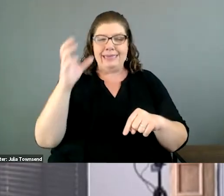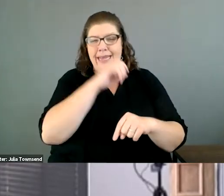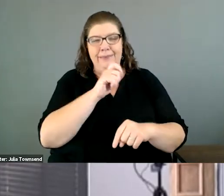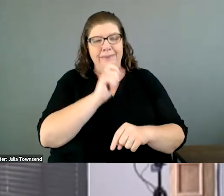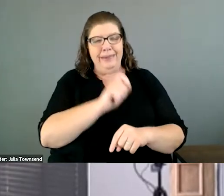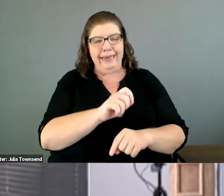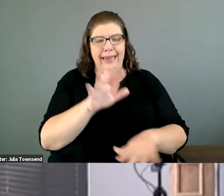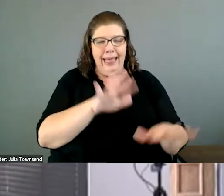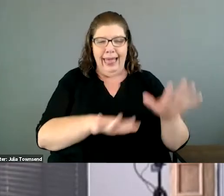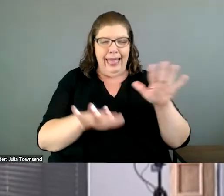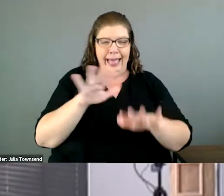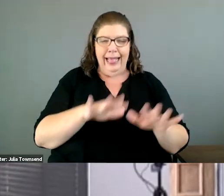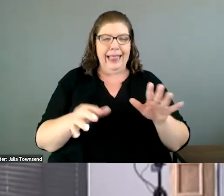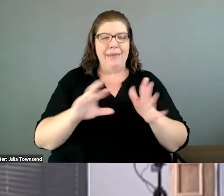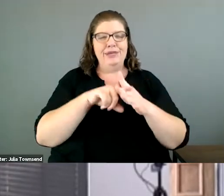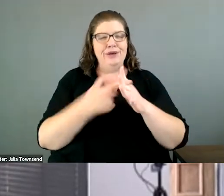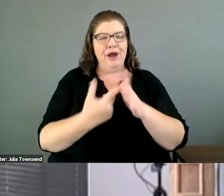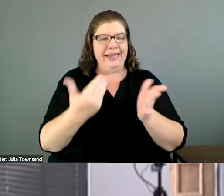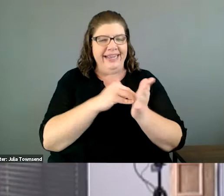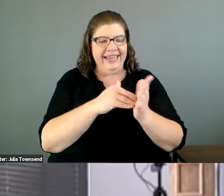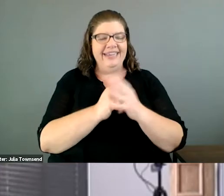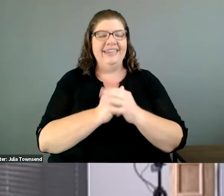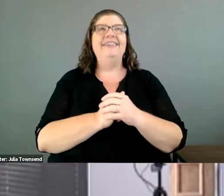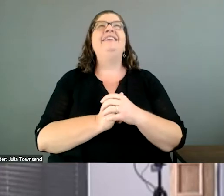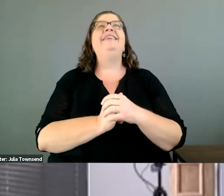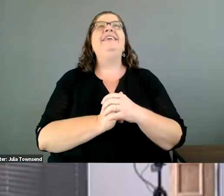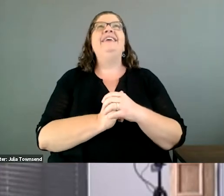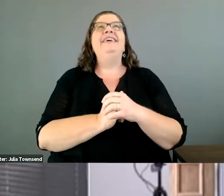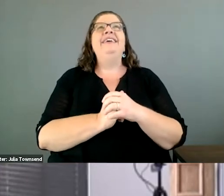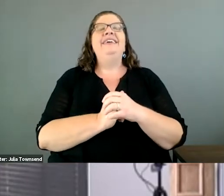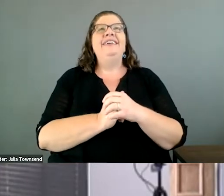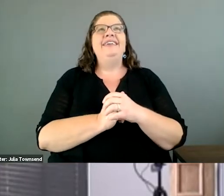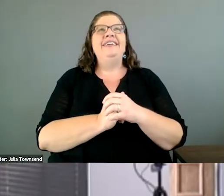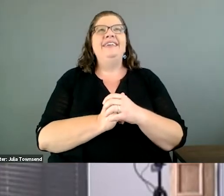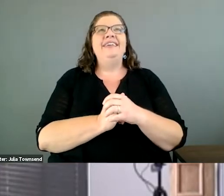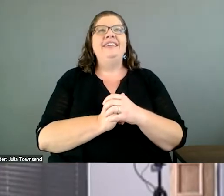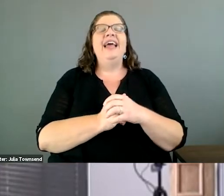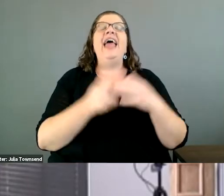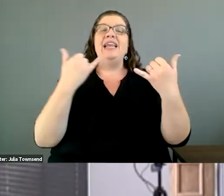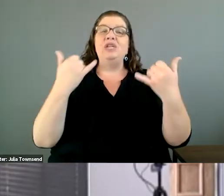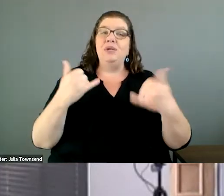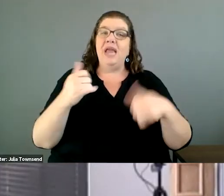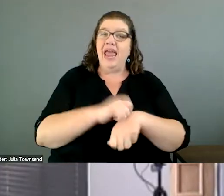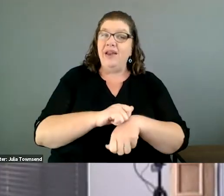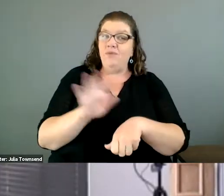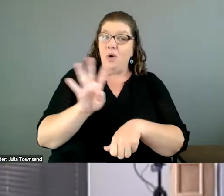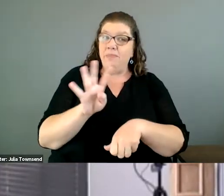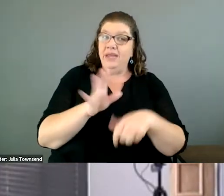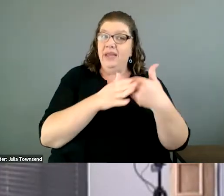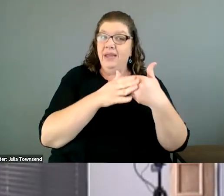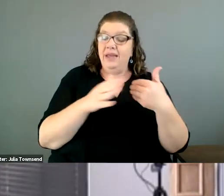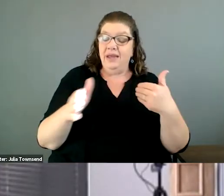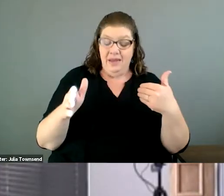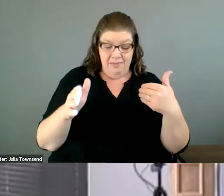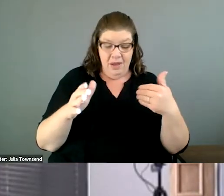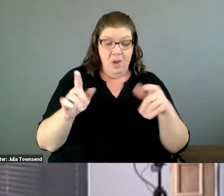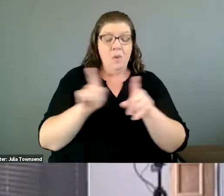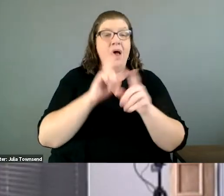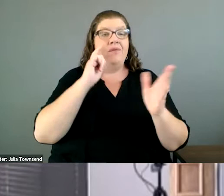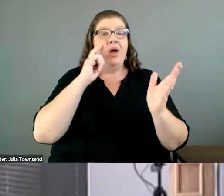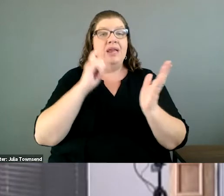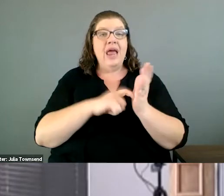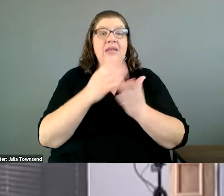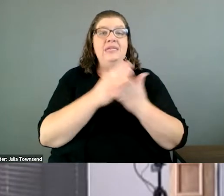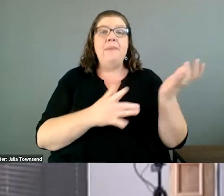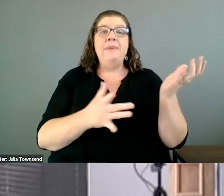over with my reading class here. Go for it. Next sentence. As of 4 p.m. today, we have also identified some technical